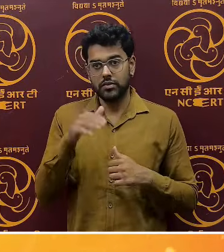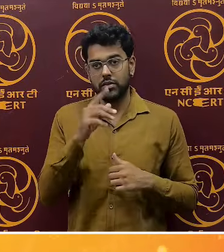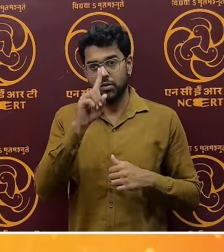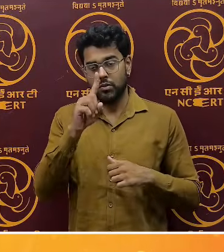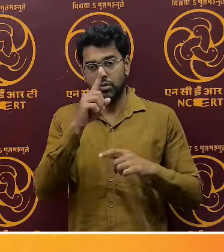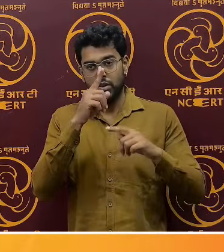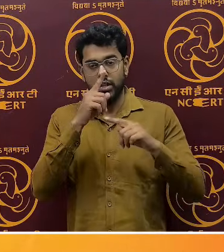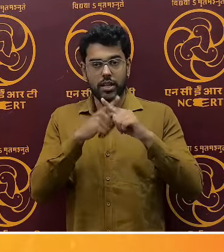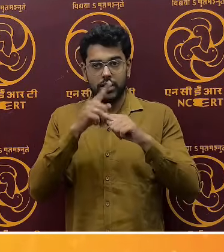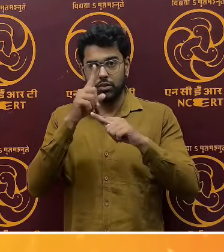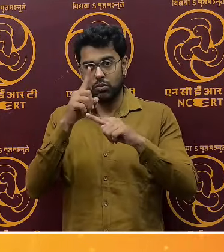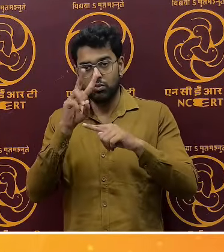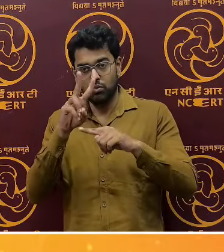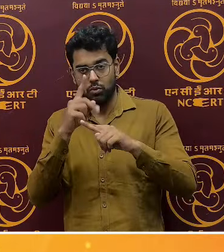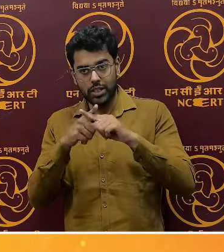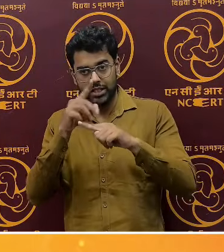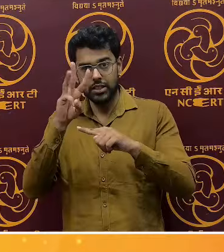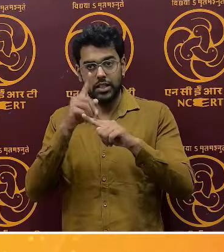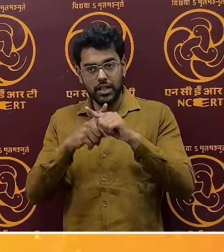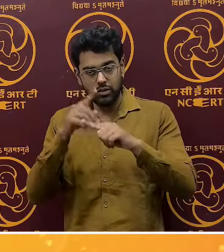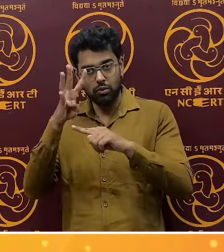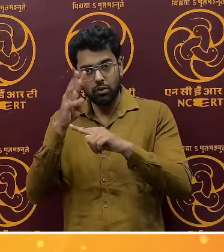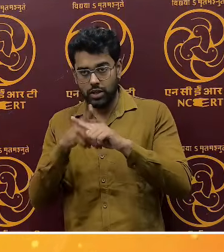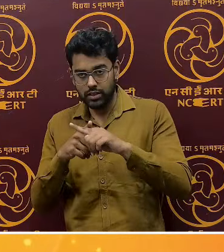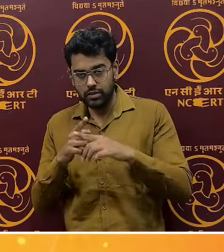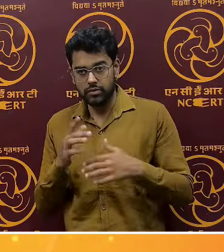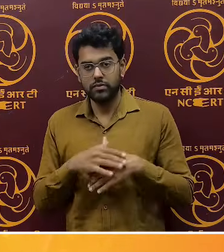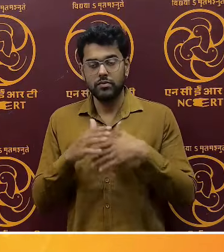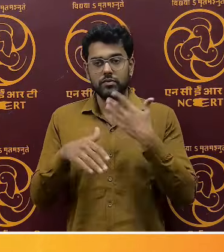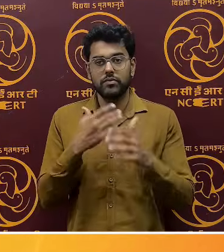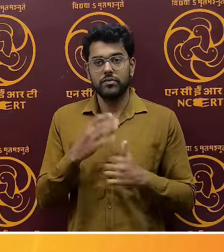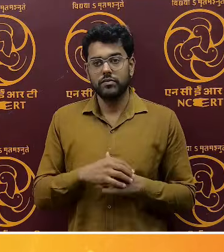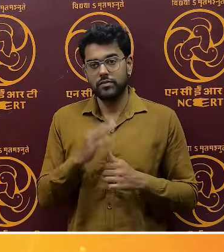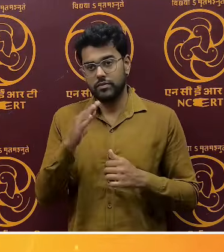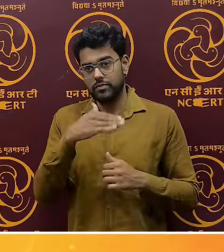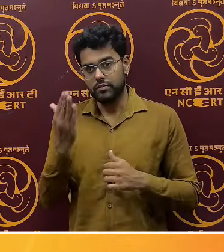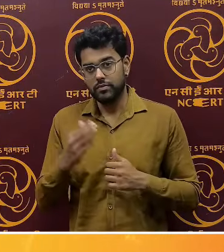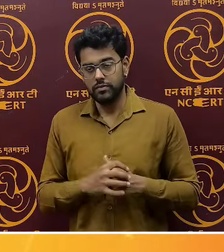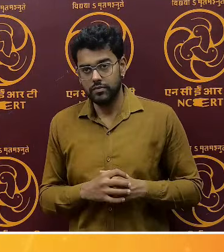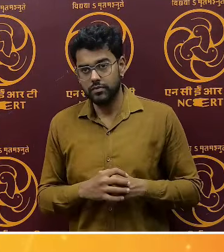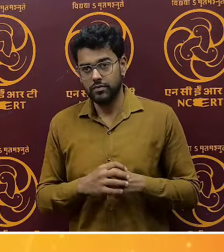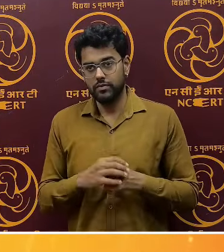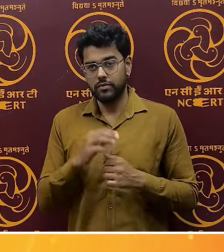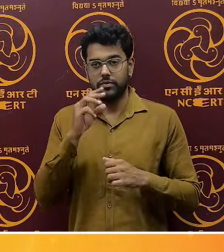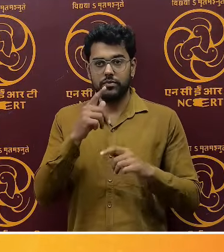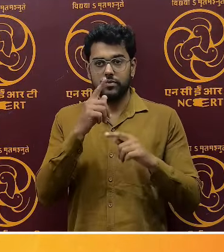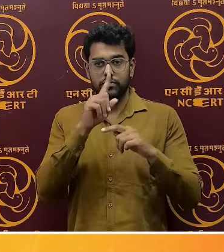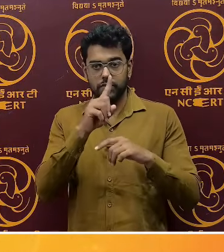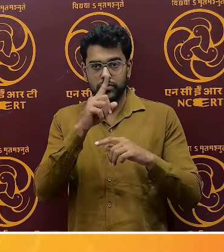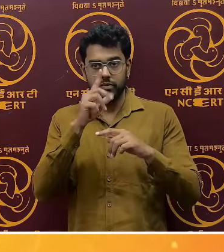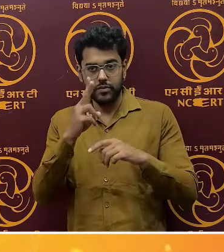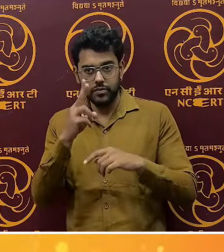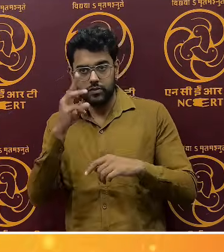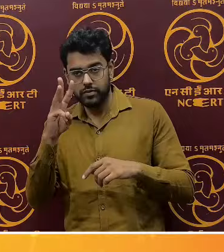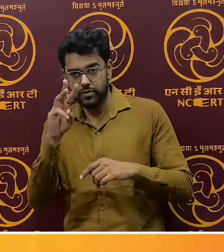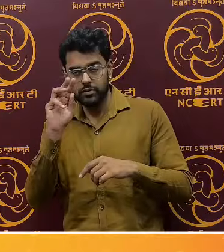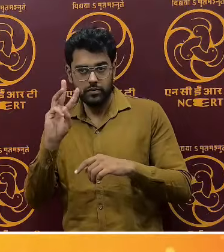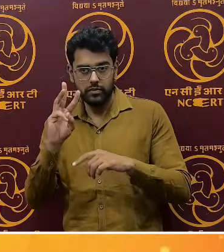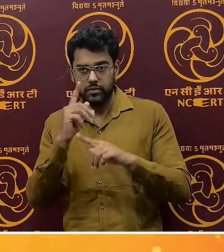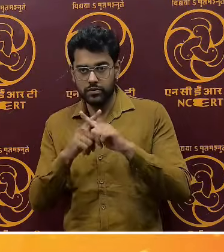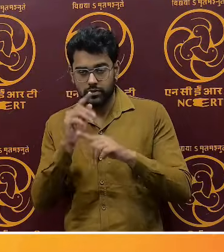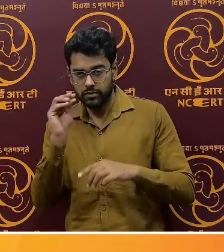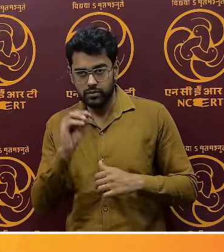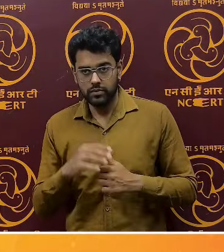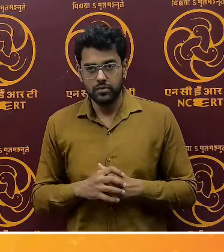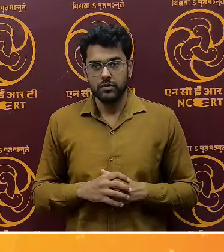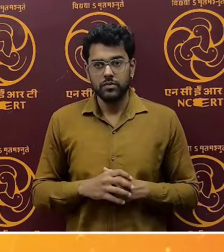1x, 2x, 3x and 4x, and there is a constant term, that is 3. Here it is 1, 2 and 3. So